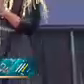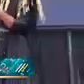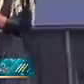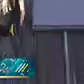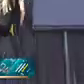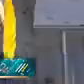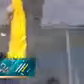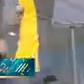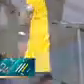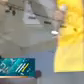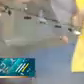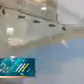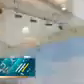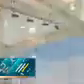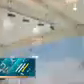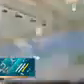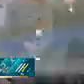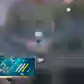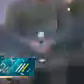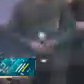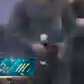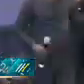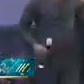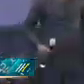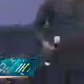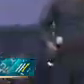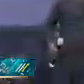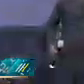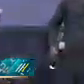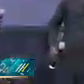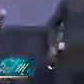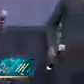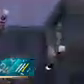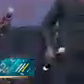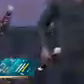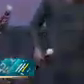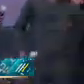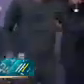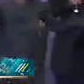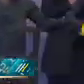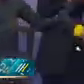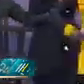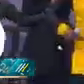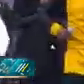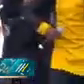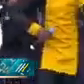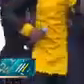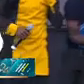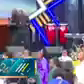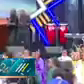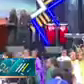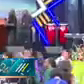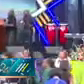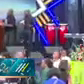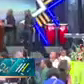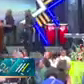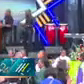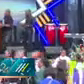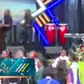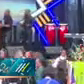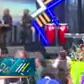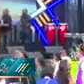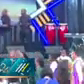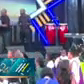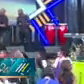exceedingly abundantly above all you can never think you can never